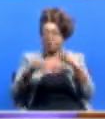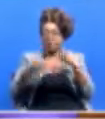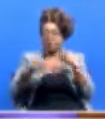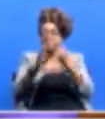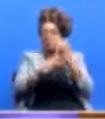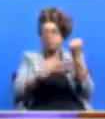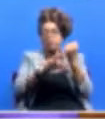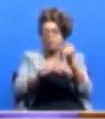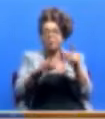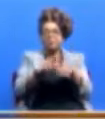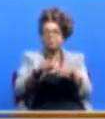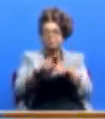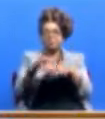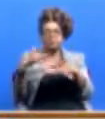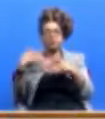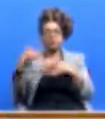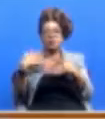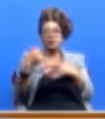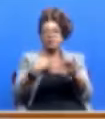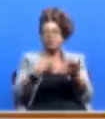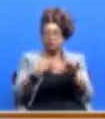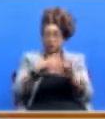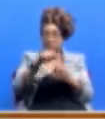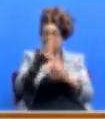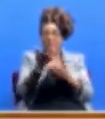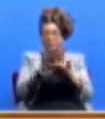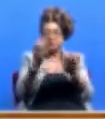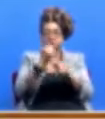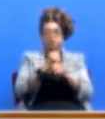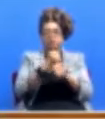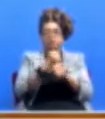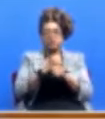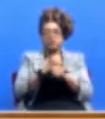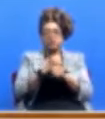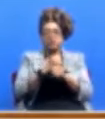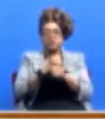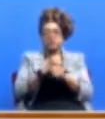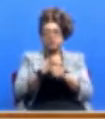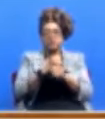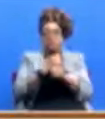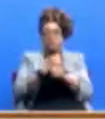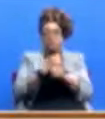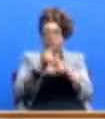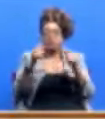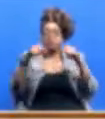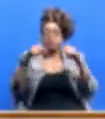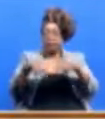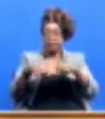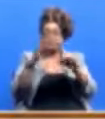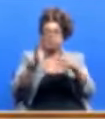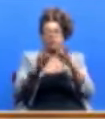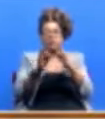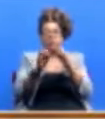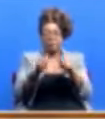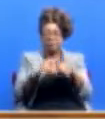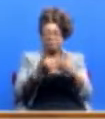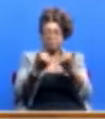also a matter of concern. The other thing today, if it happened, today if the Kwanza